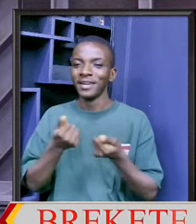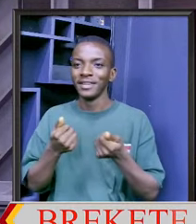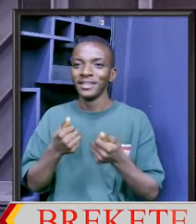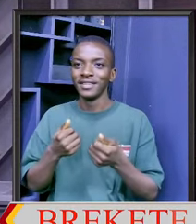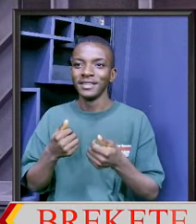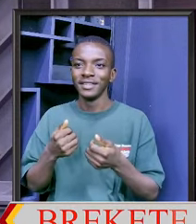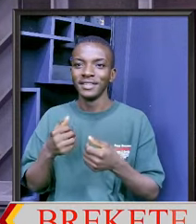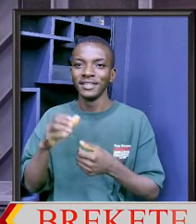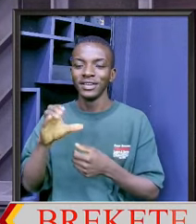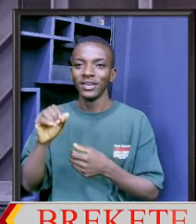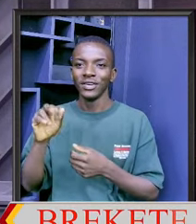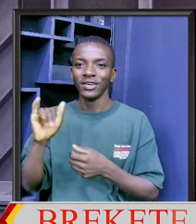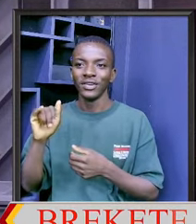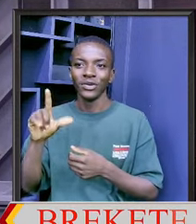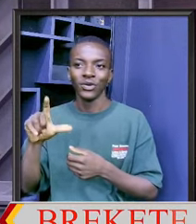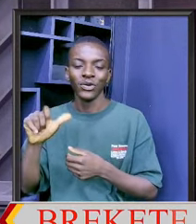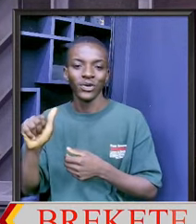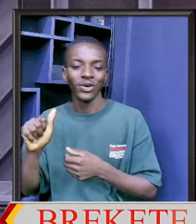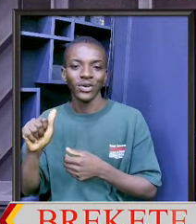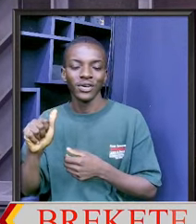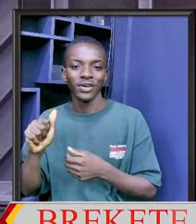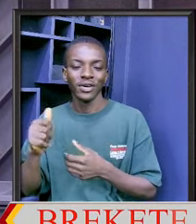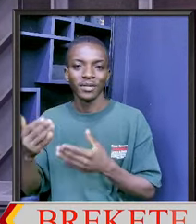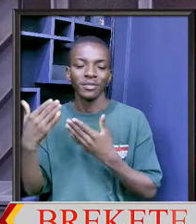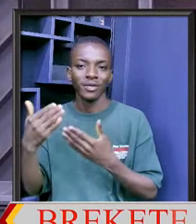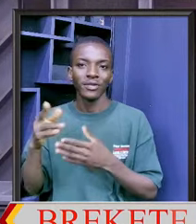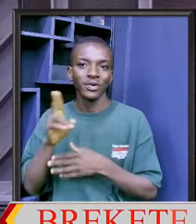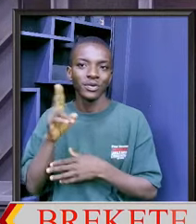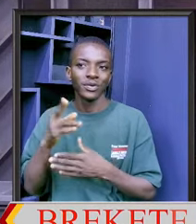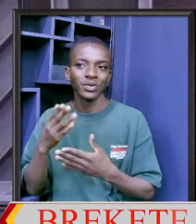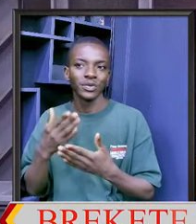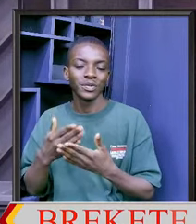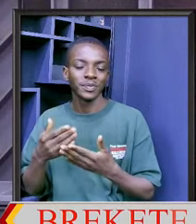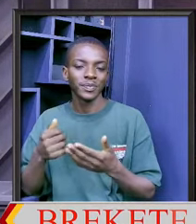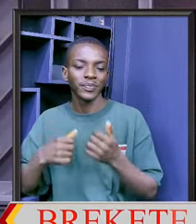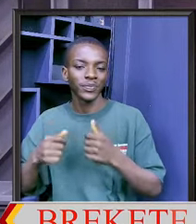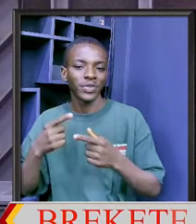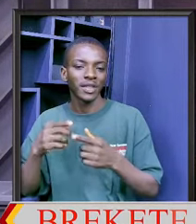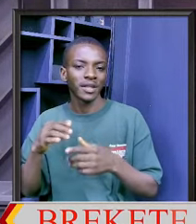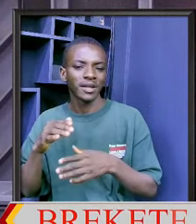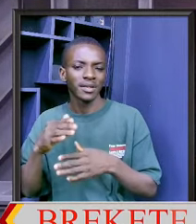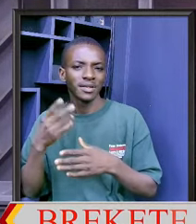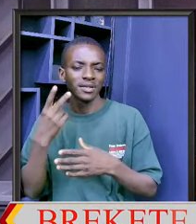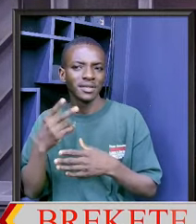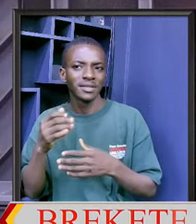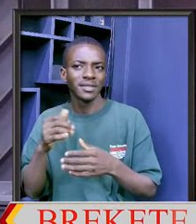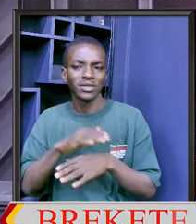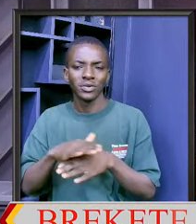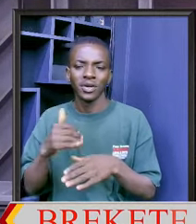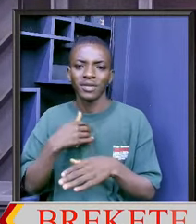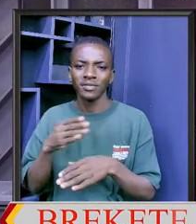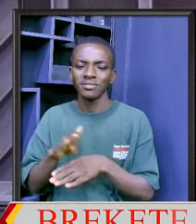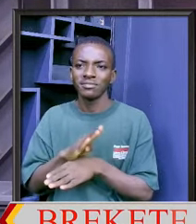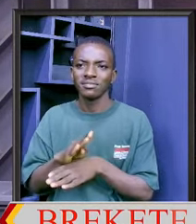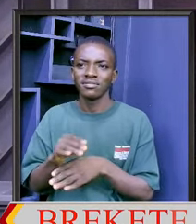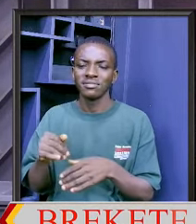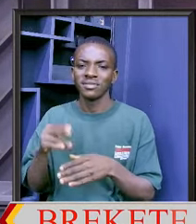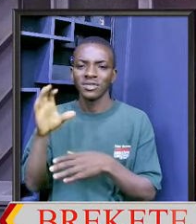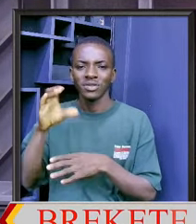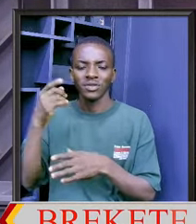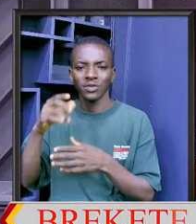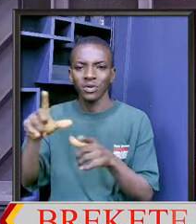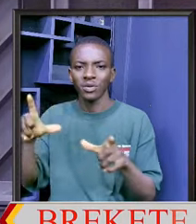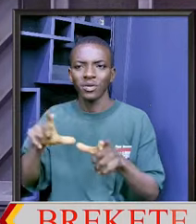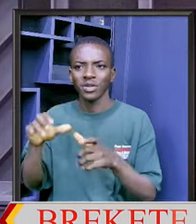Yes, the Corolla, that Corolla. Before, I did use at the bar. So I know you didn't get shop now. I did look for